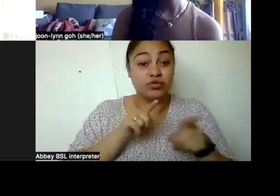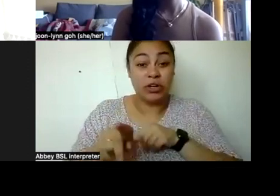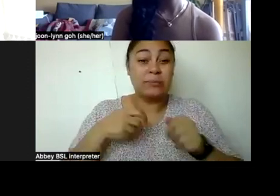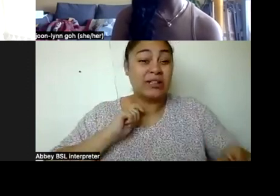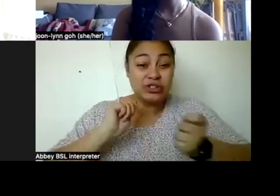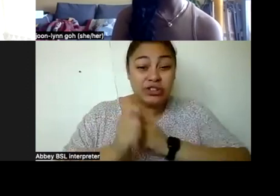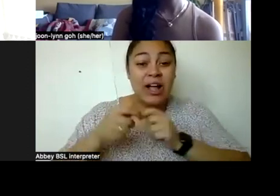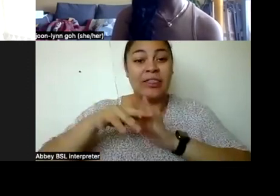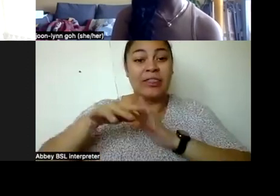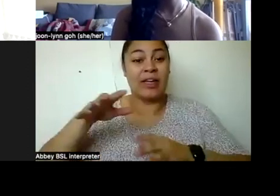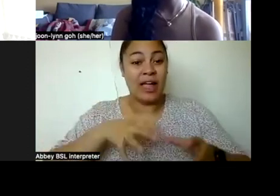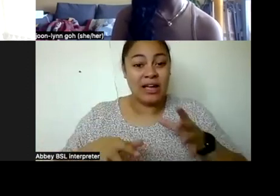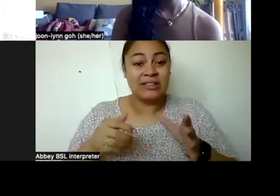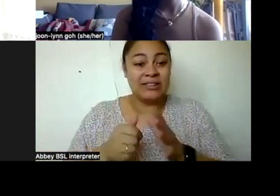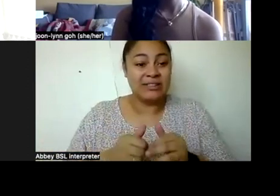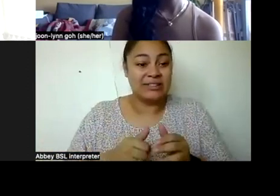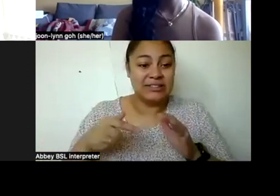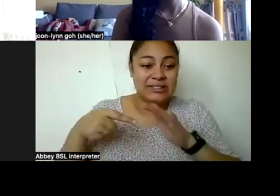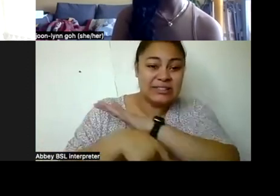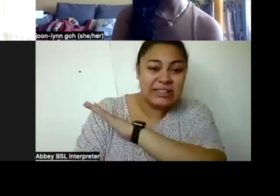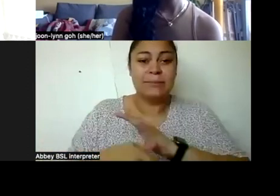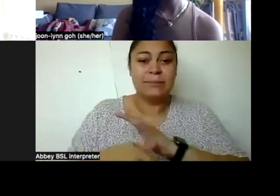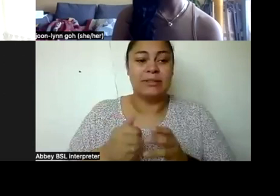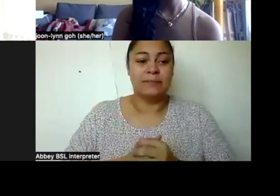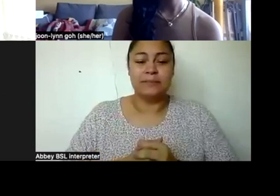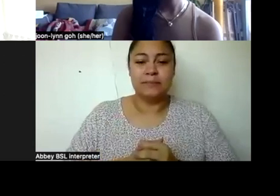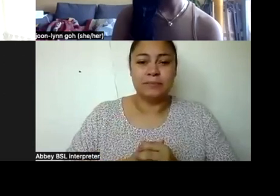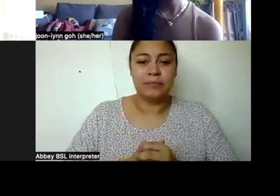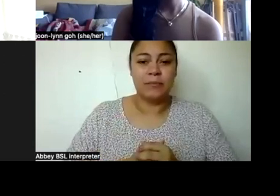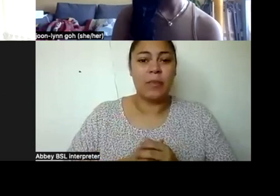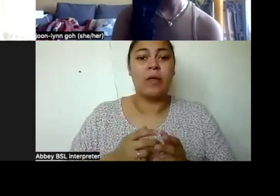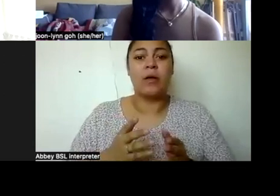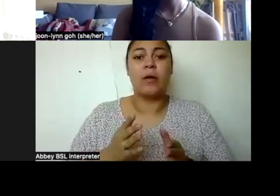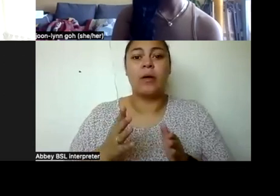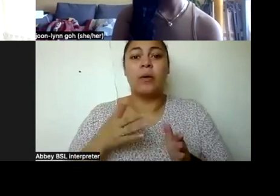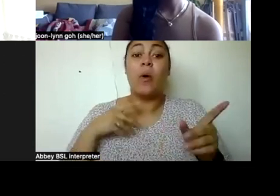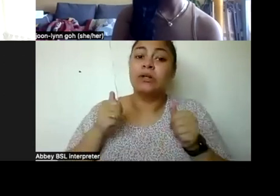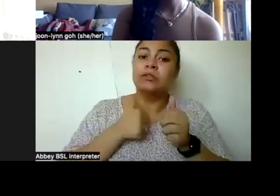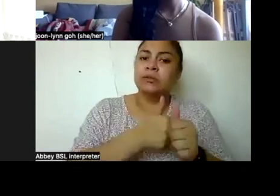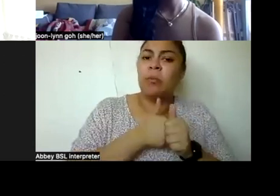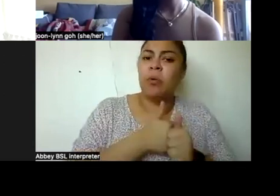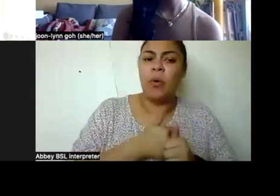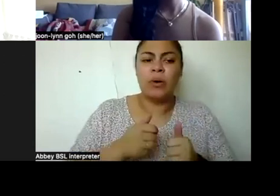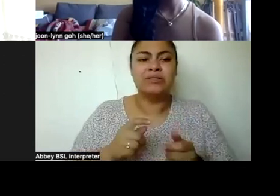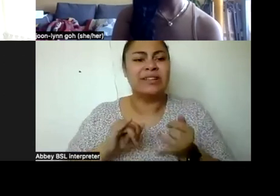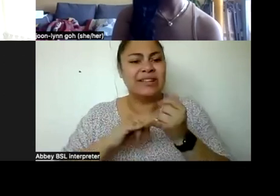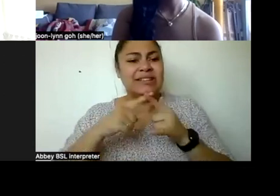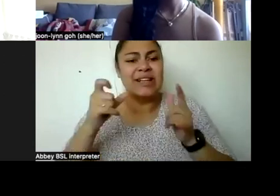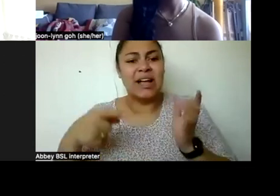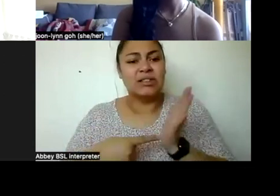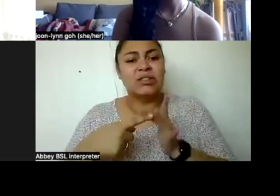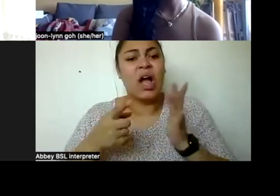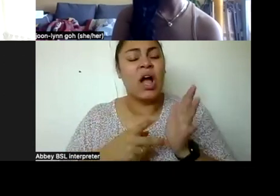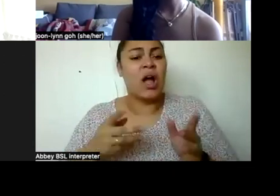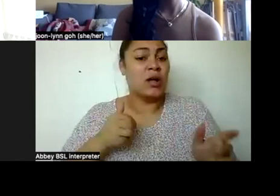the sector. So it's about continuing and building on the changes that we are already working on. You know, we want to support the sector to understand the value of